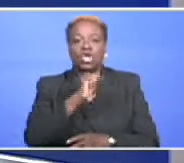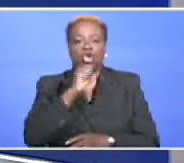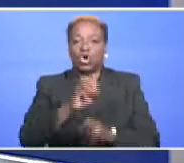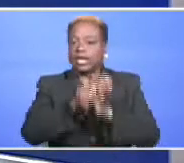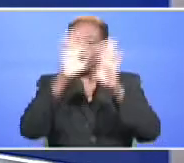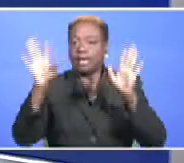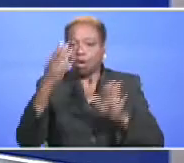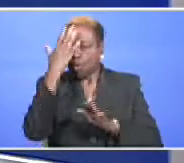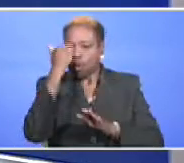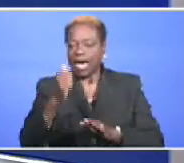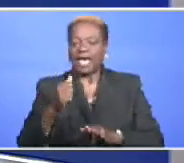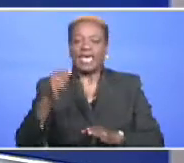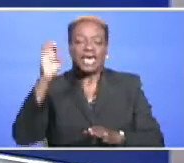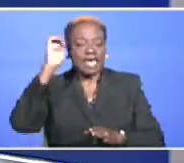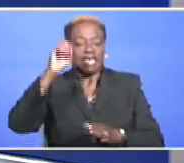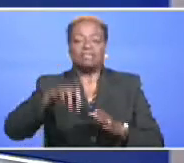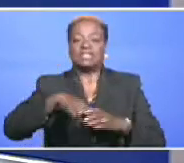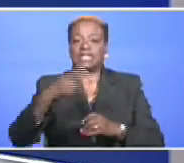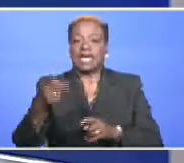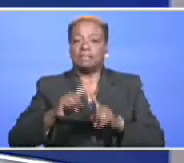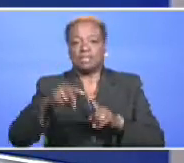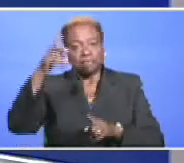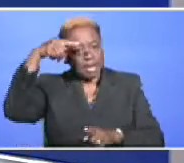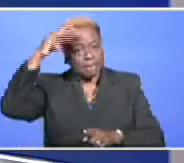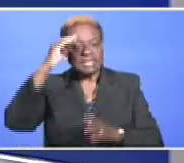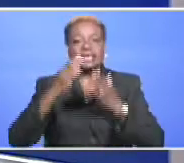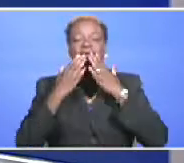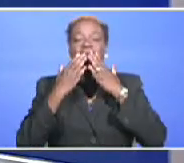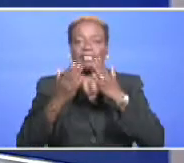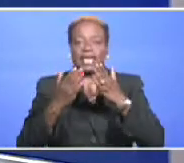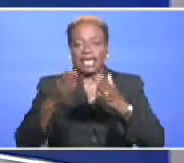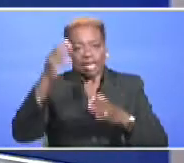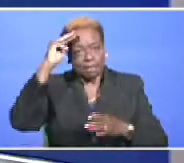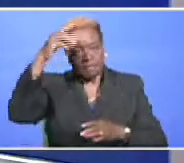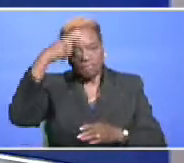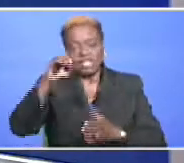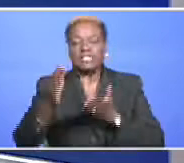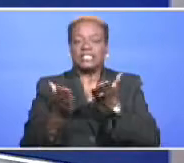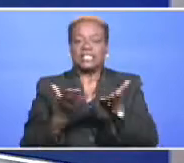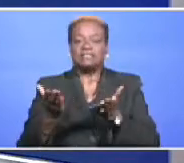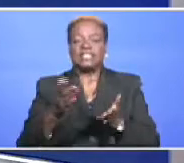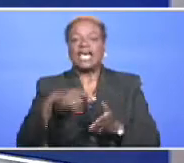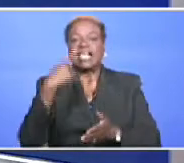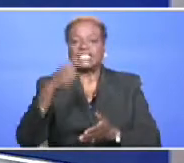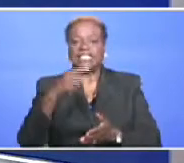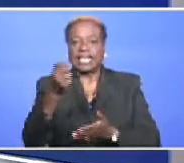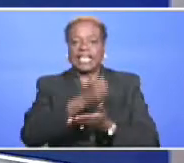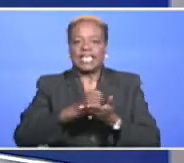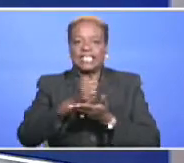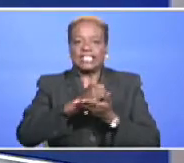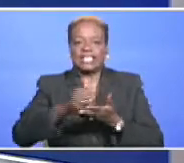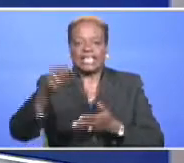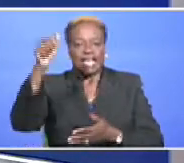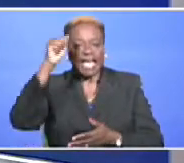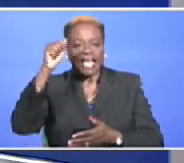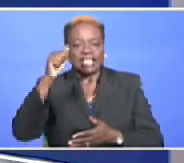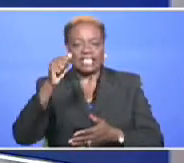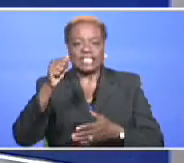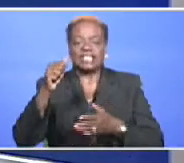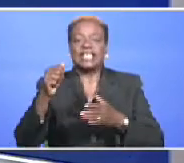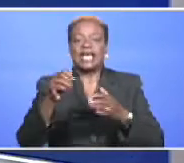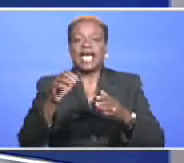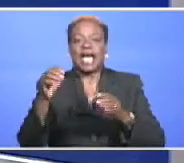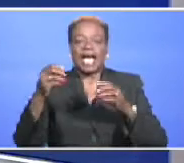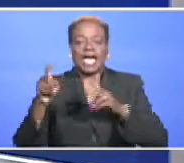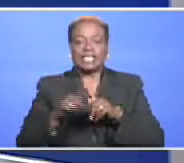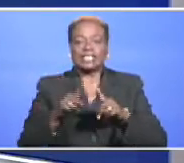the Prime Minister thanked him in a statement released yesterday for his service and said St. Anne's constituents have a Member of Parliament who